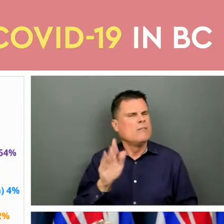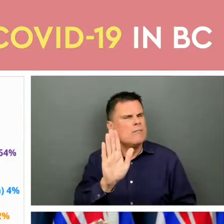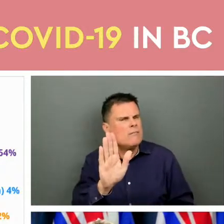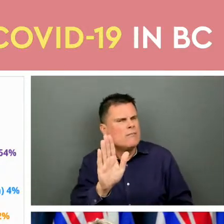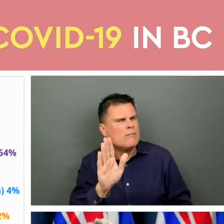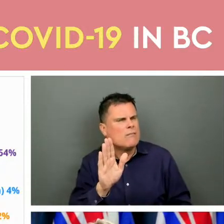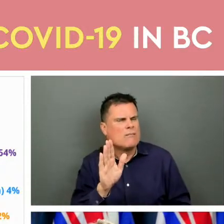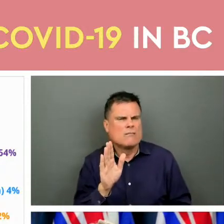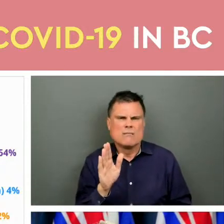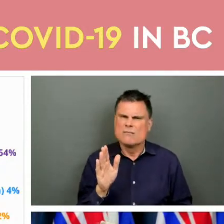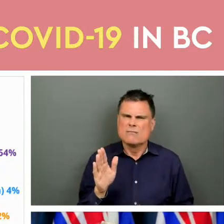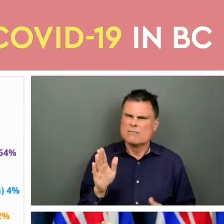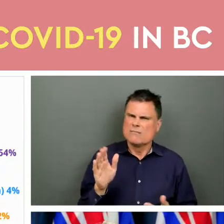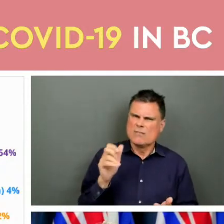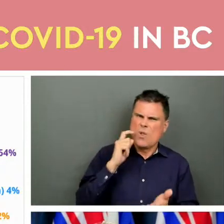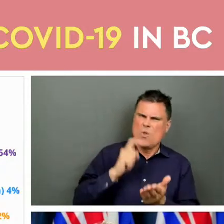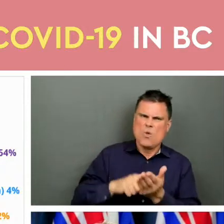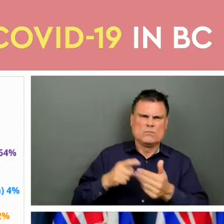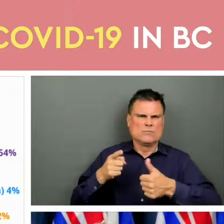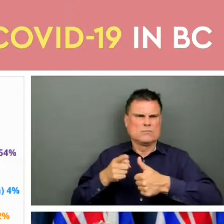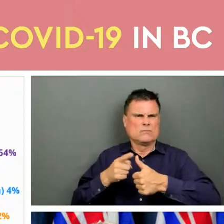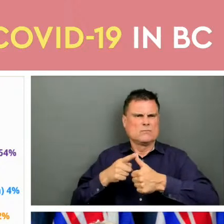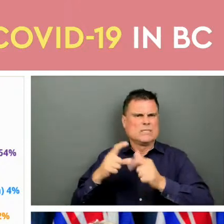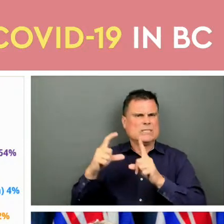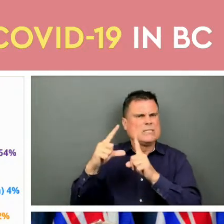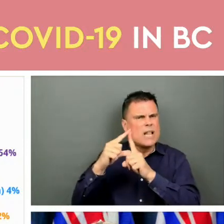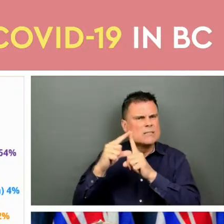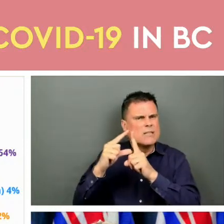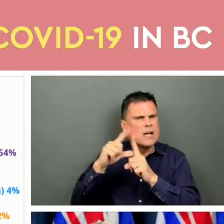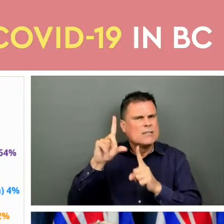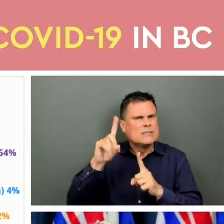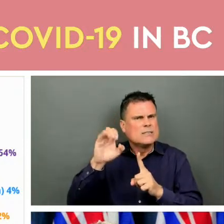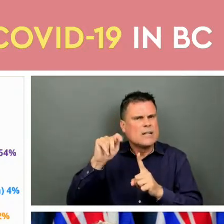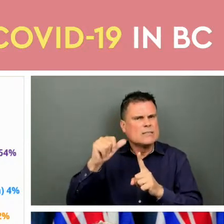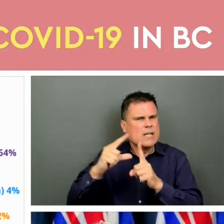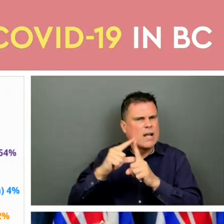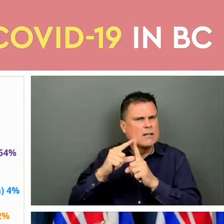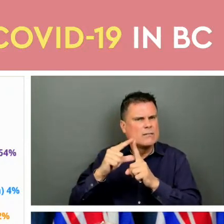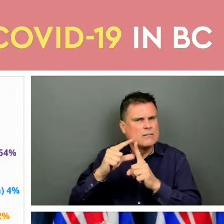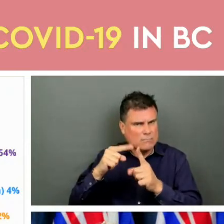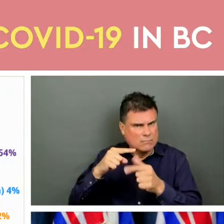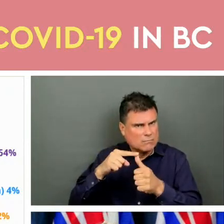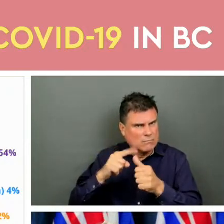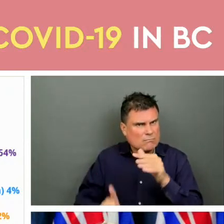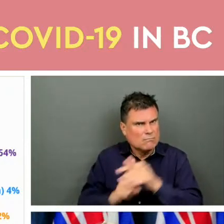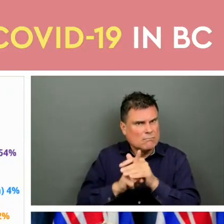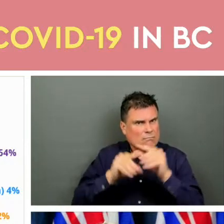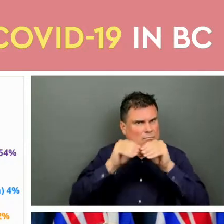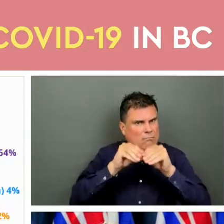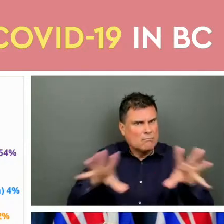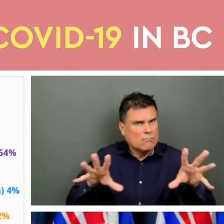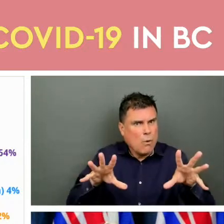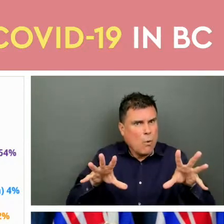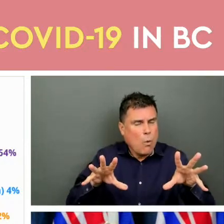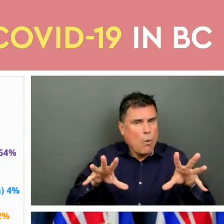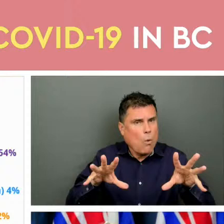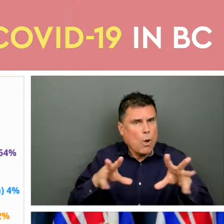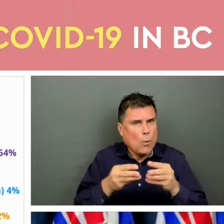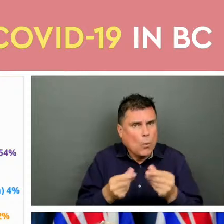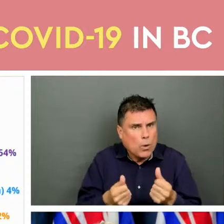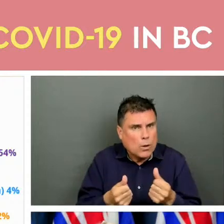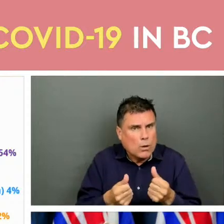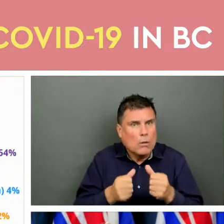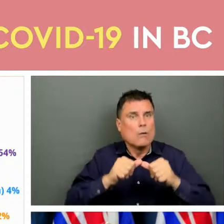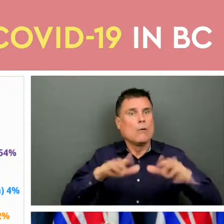that things like the Delta strain could be accelerating and we're not able to detect it. Here in